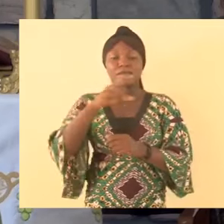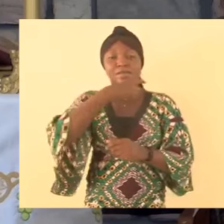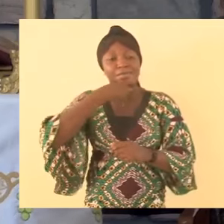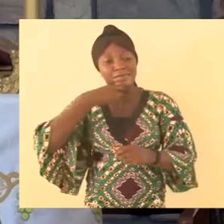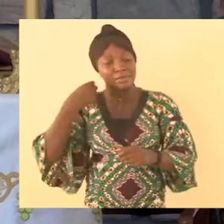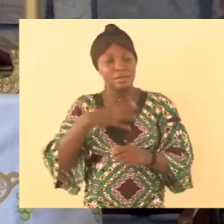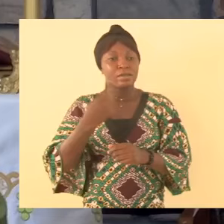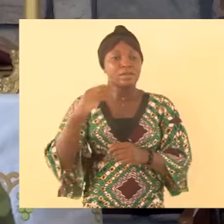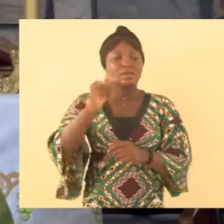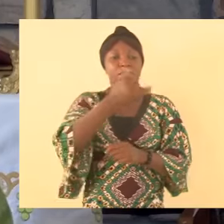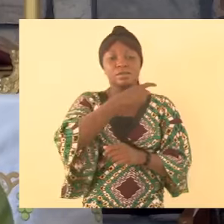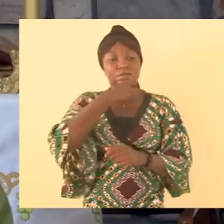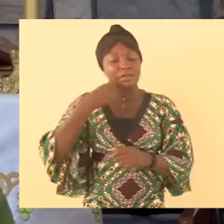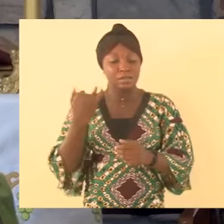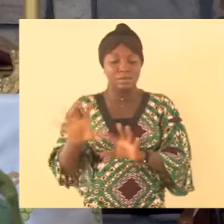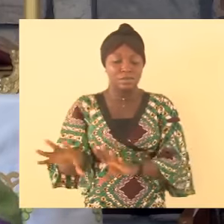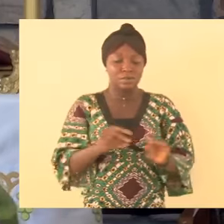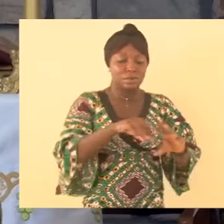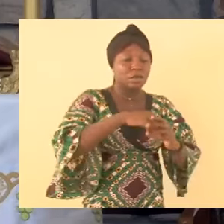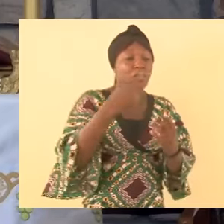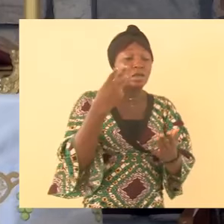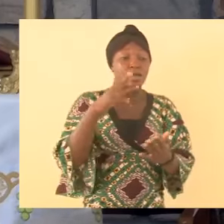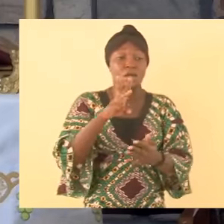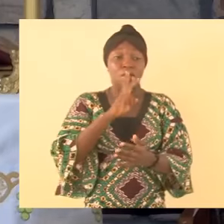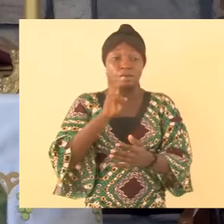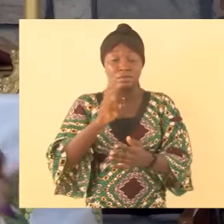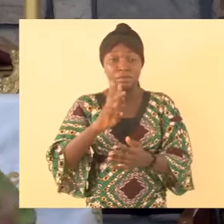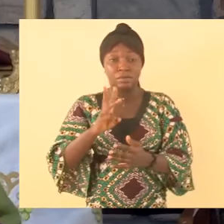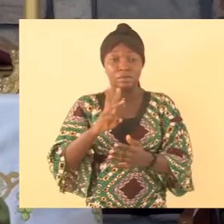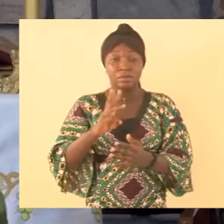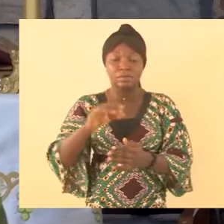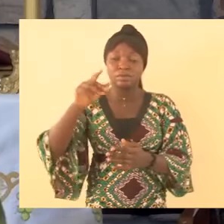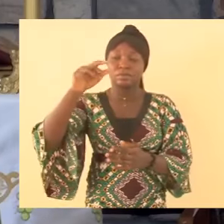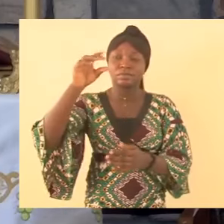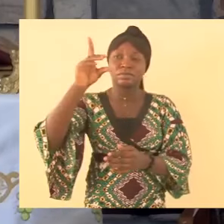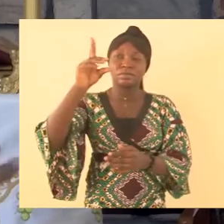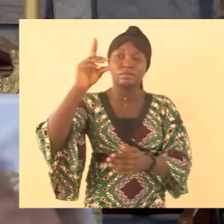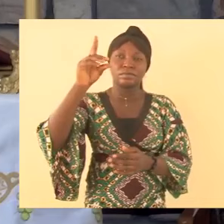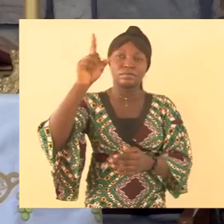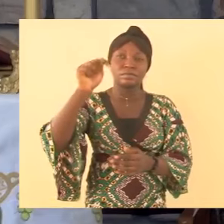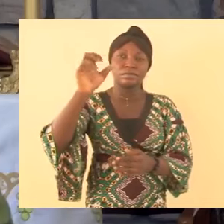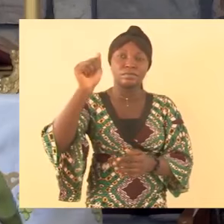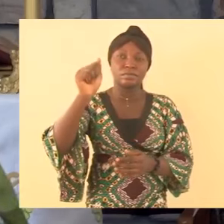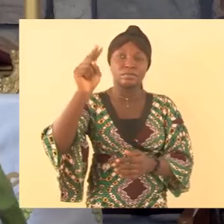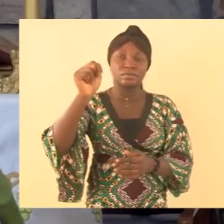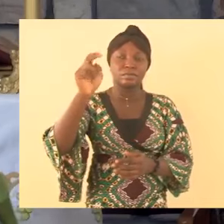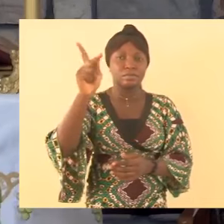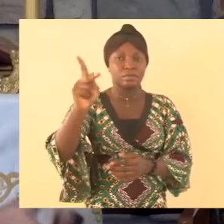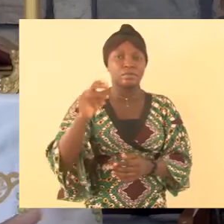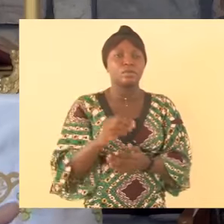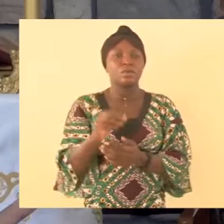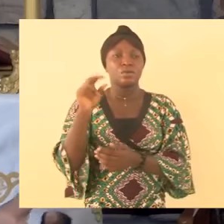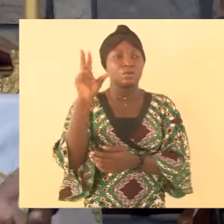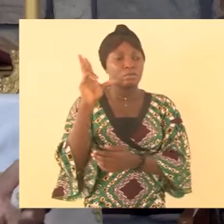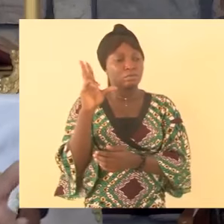steal, and they steal. They put in water tank, they put in septic tank, they put whatever. No